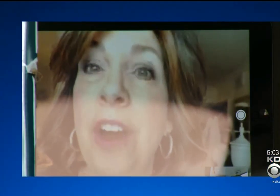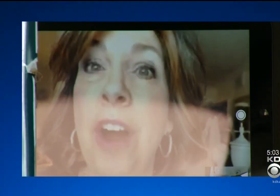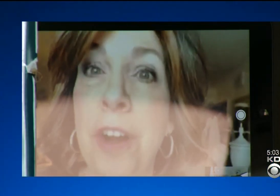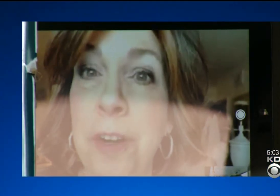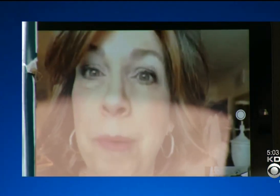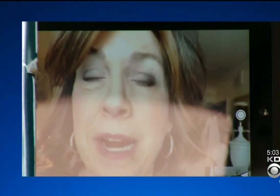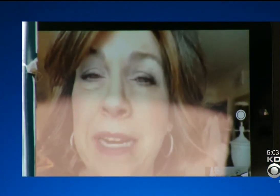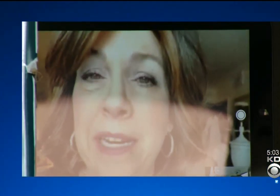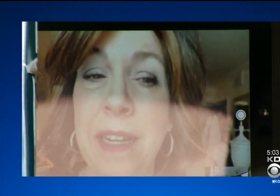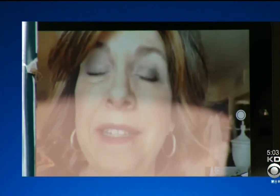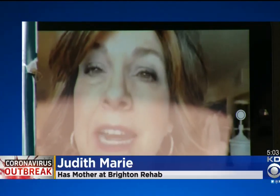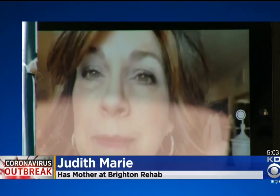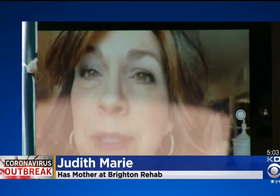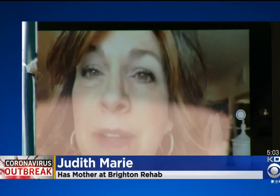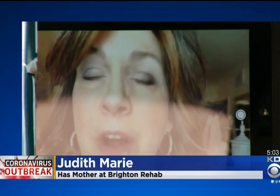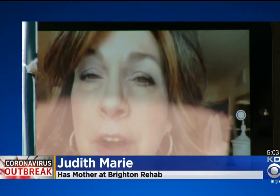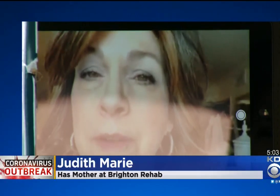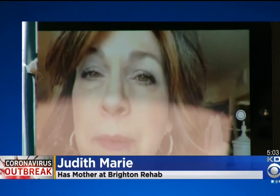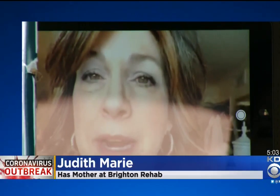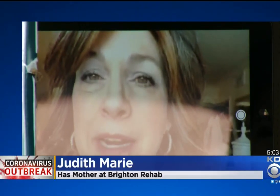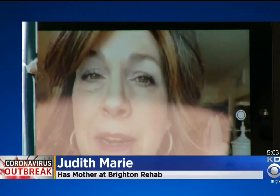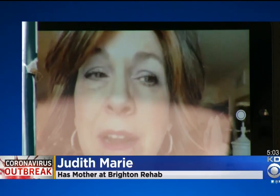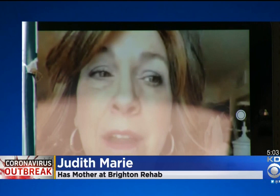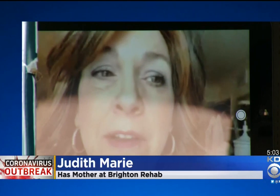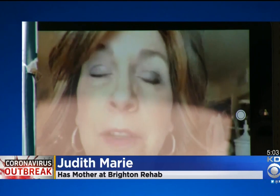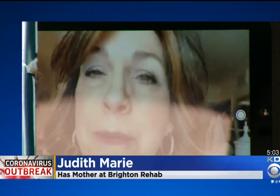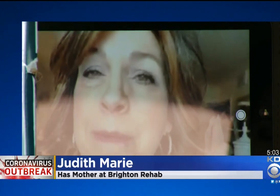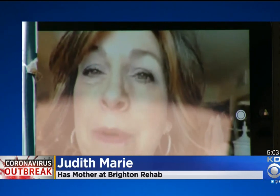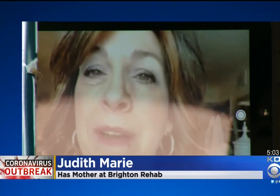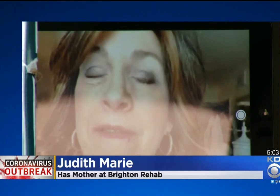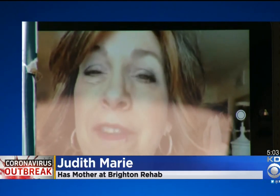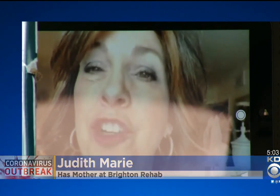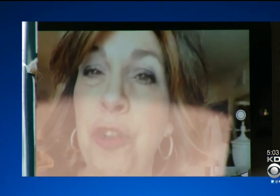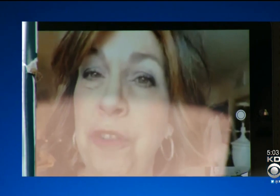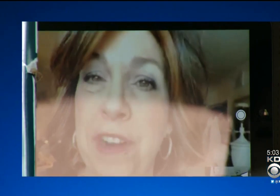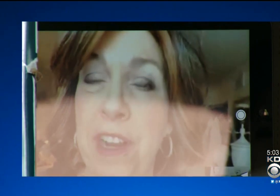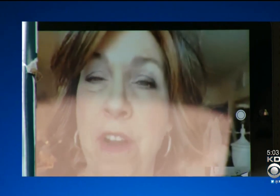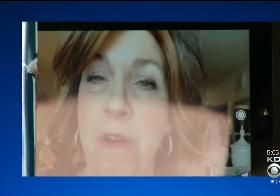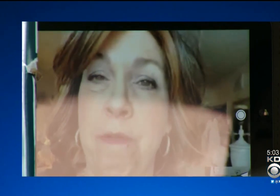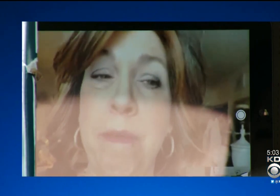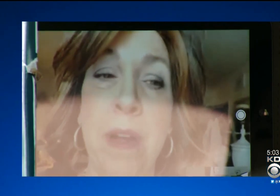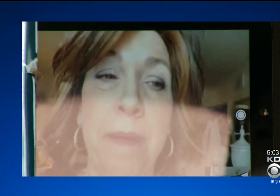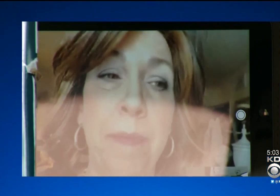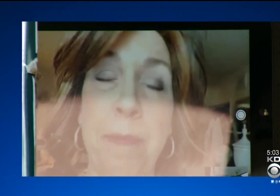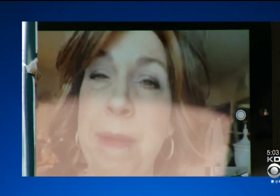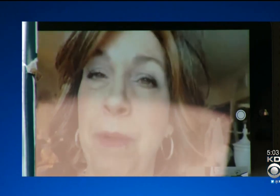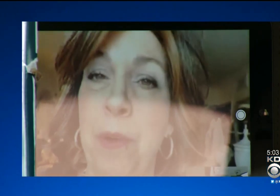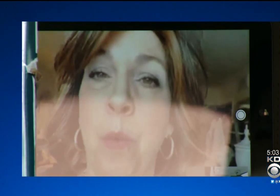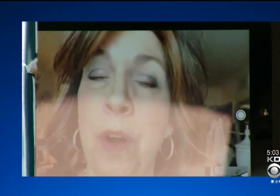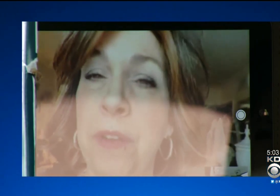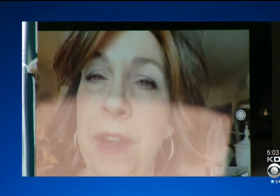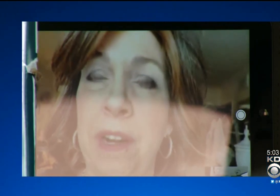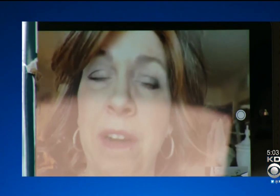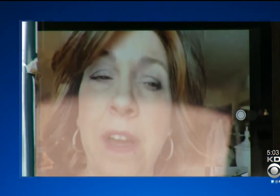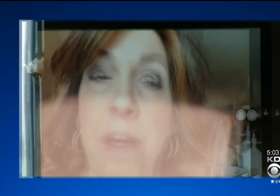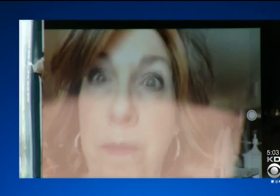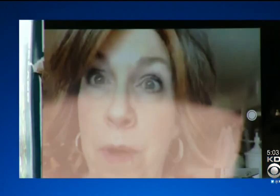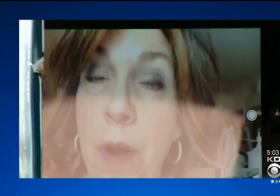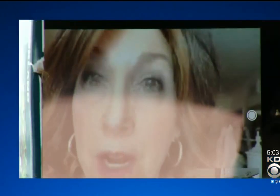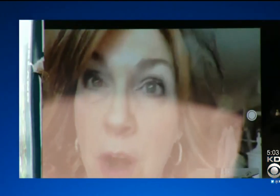Well, that is heartbreaking. It's absolutely heartbreaking. A lot of those people have children at home, the people that work